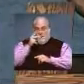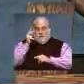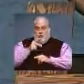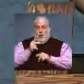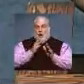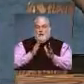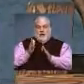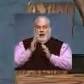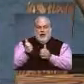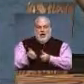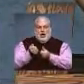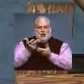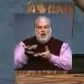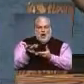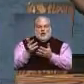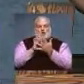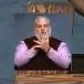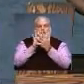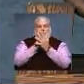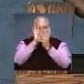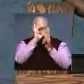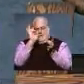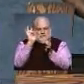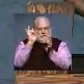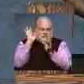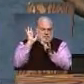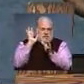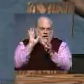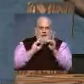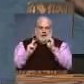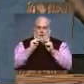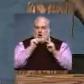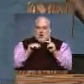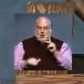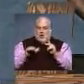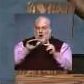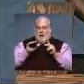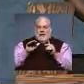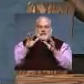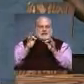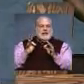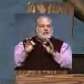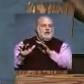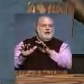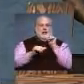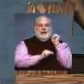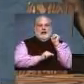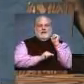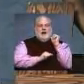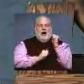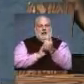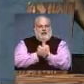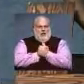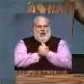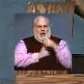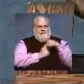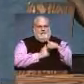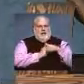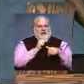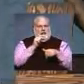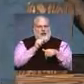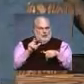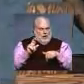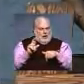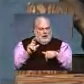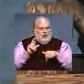caused a traffic nightmare, and good people like me who grew up in the city have been forced to move away. I love Little Rock, and I want to see it continue to grow, but with